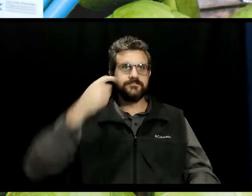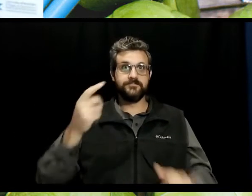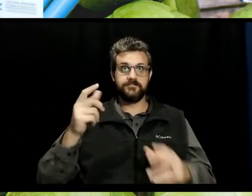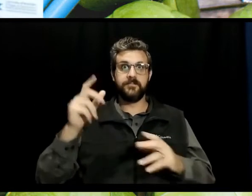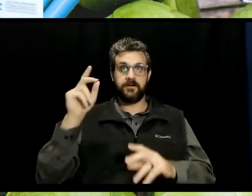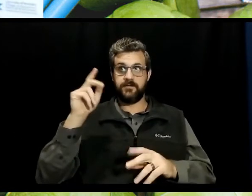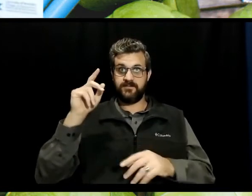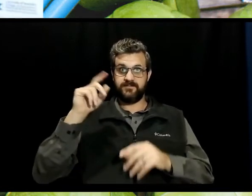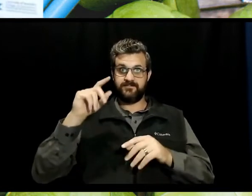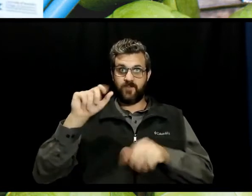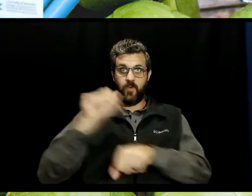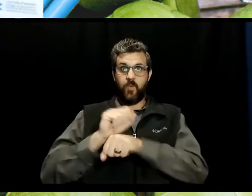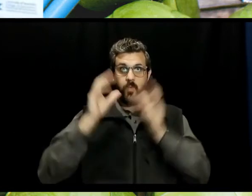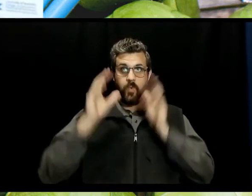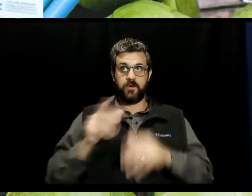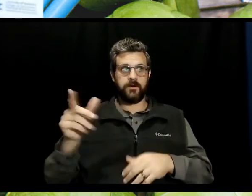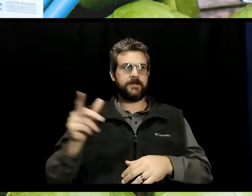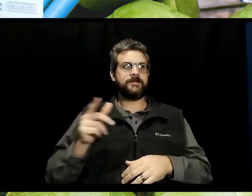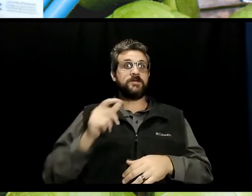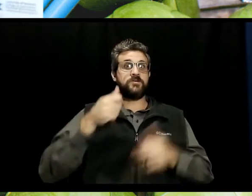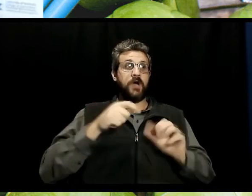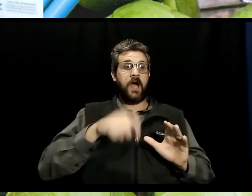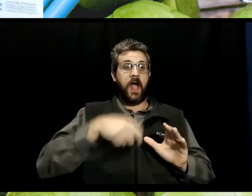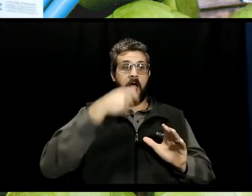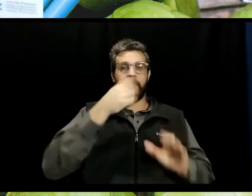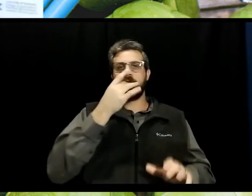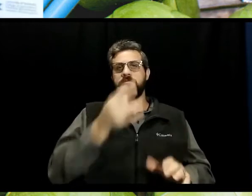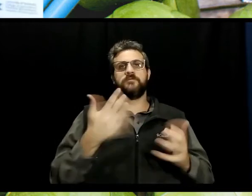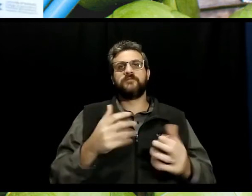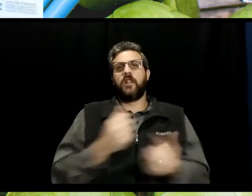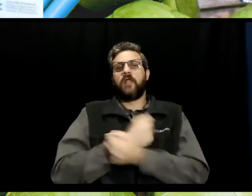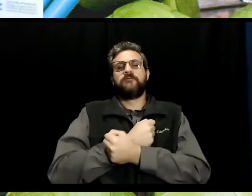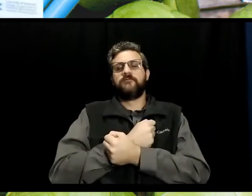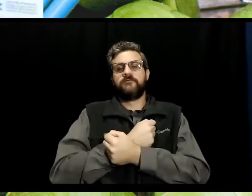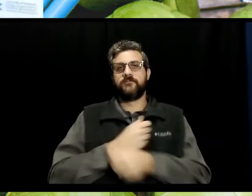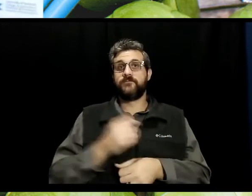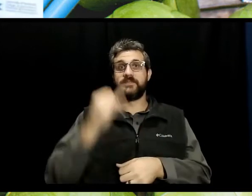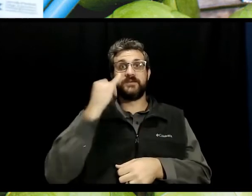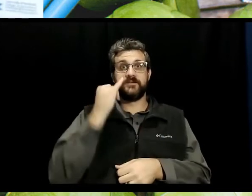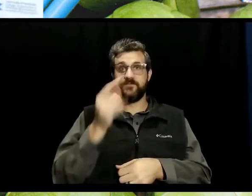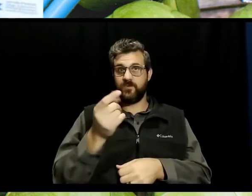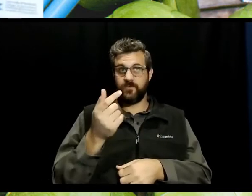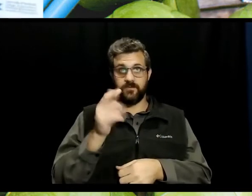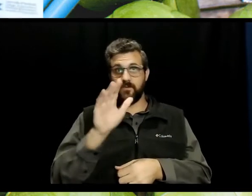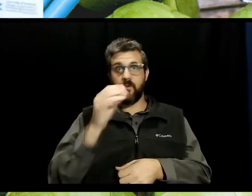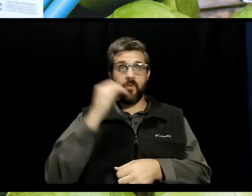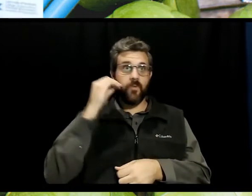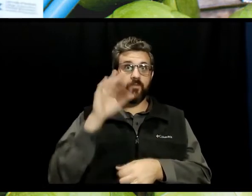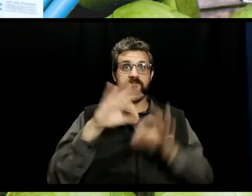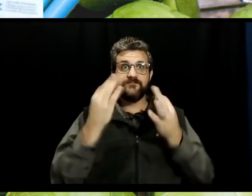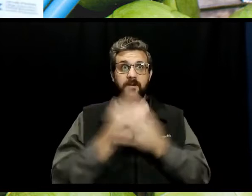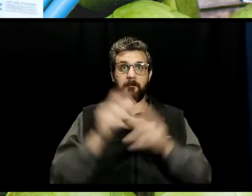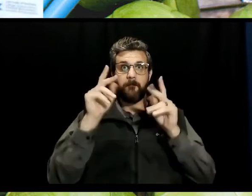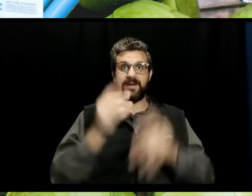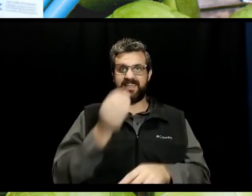did try it, they loved it. So if you have a picky eater in your family, or maybe